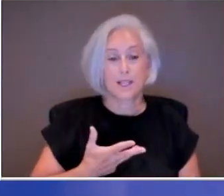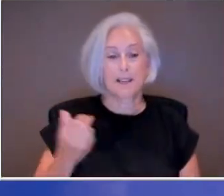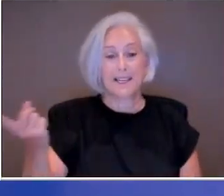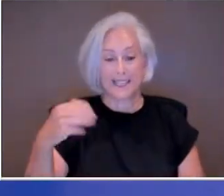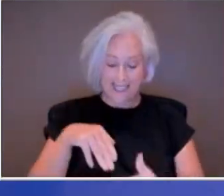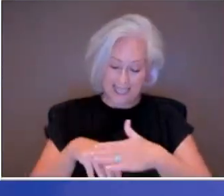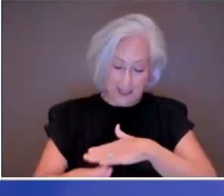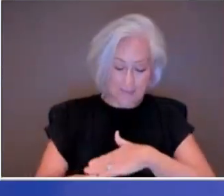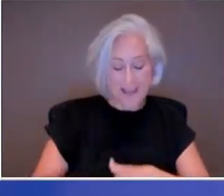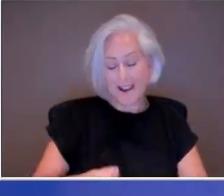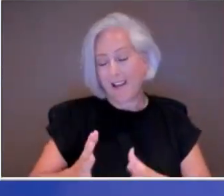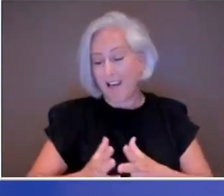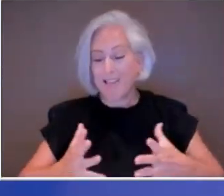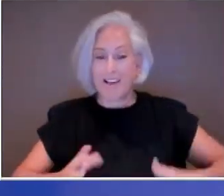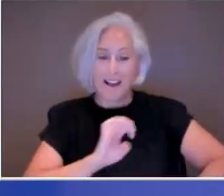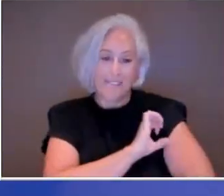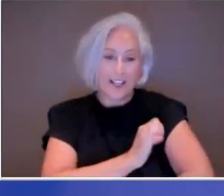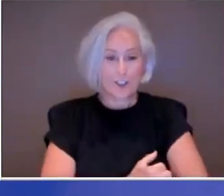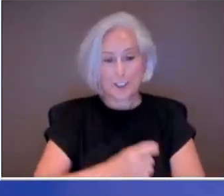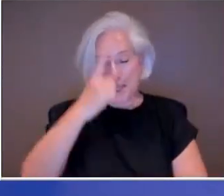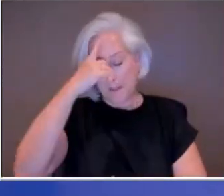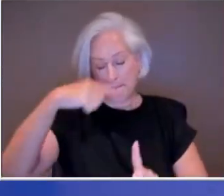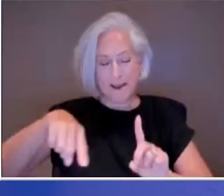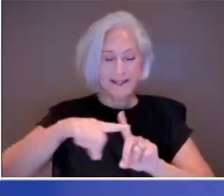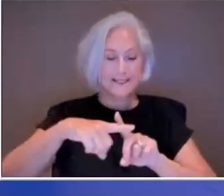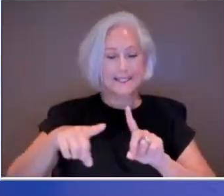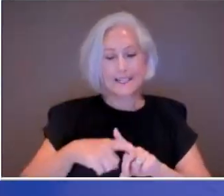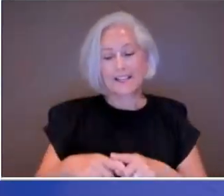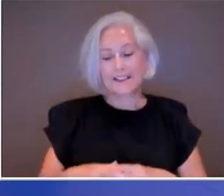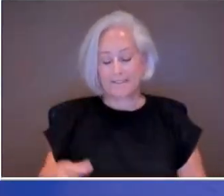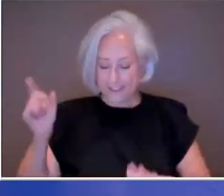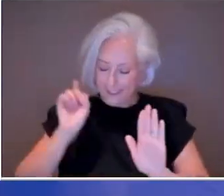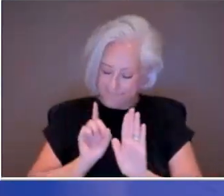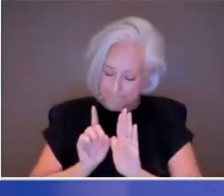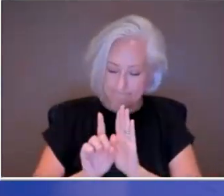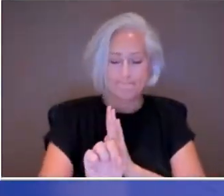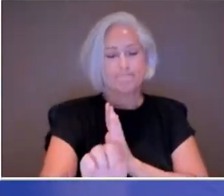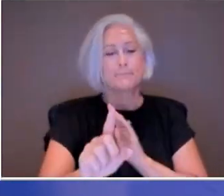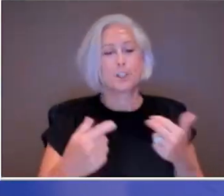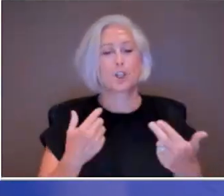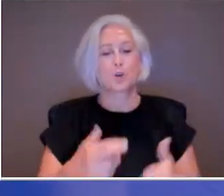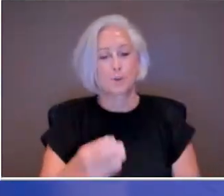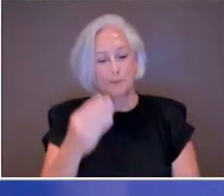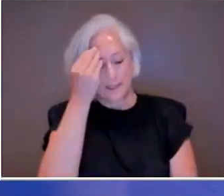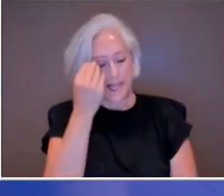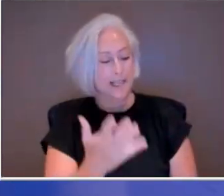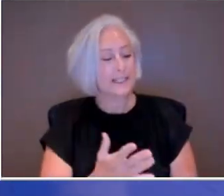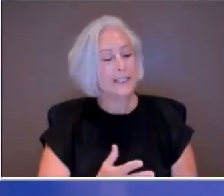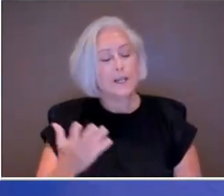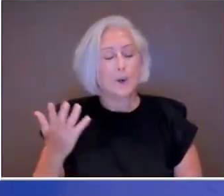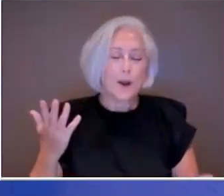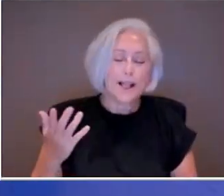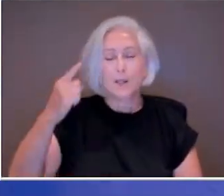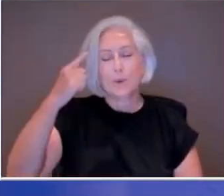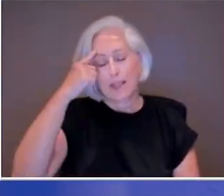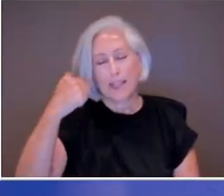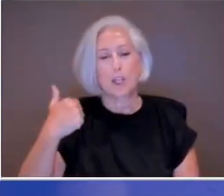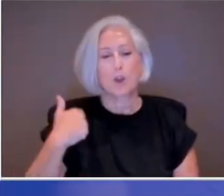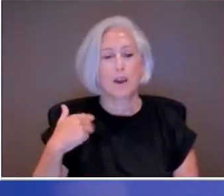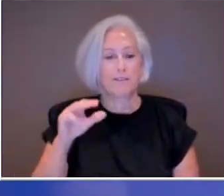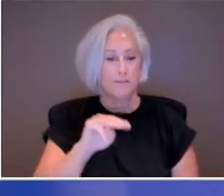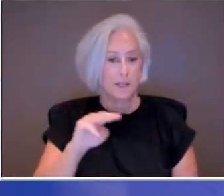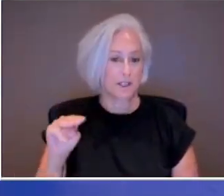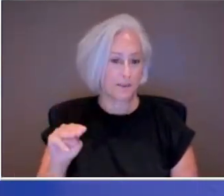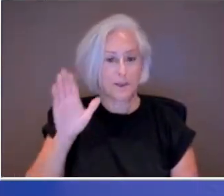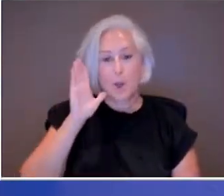positive person. And he walked in and he said, so we think that you have multiple myeloma. We're going to verify with even some